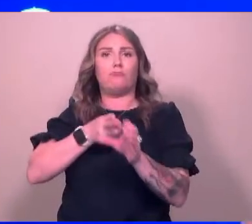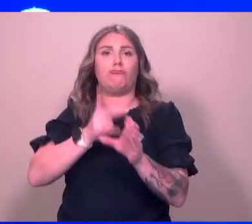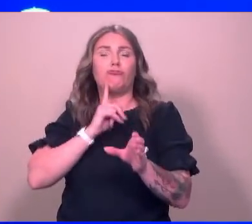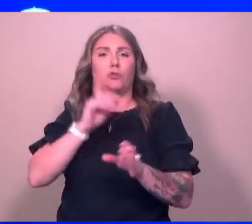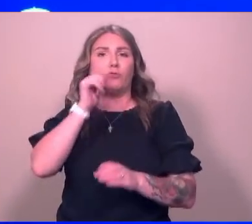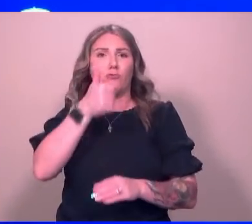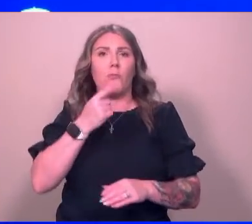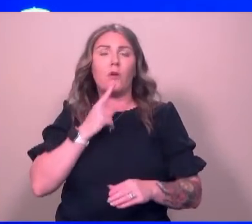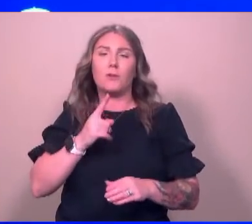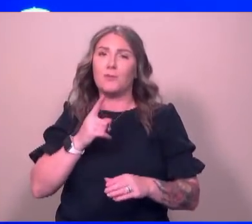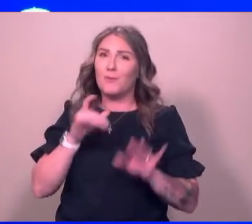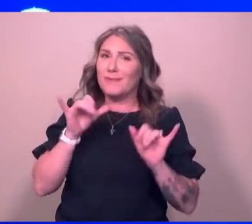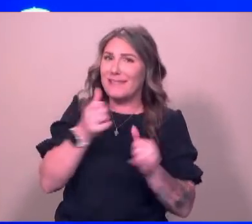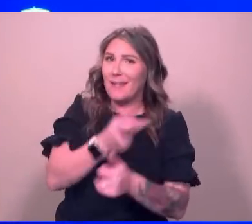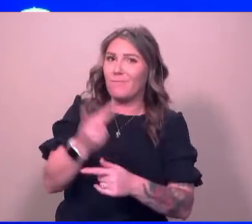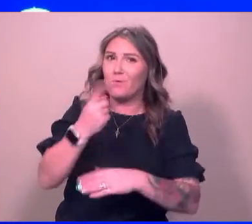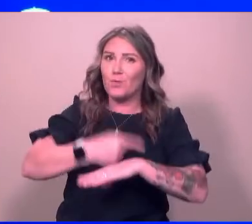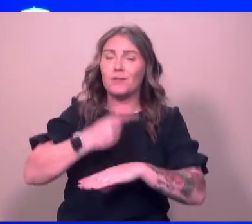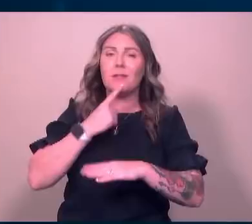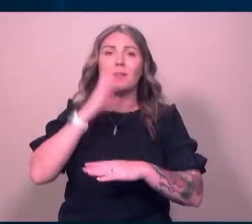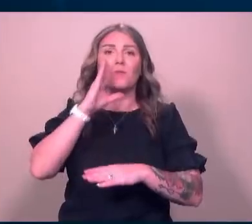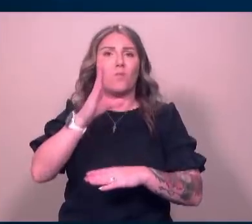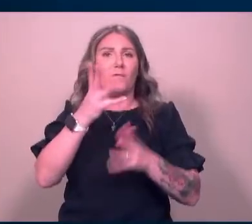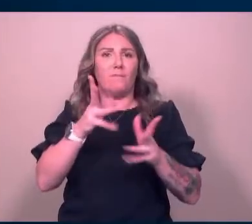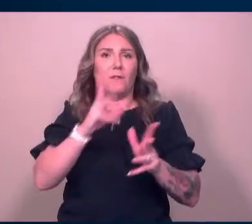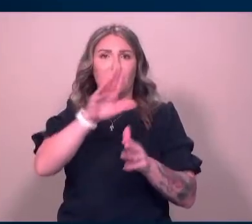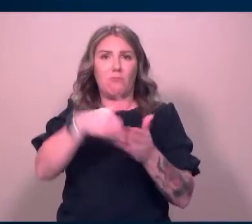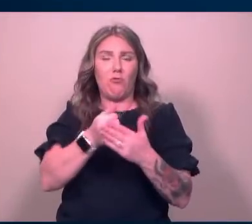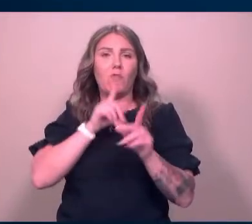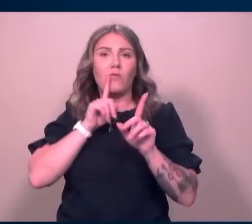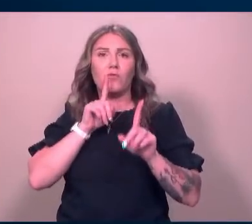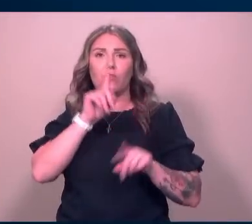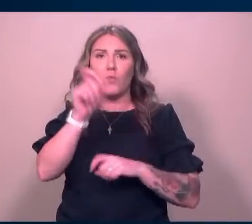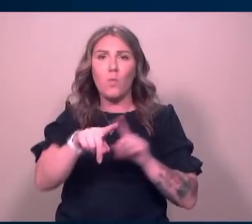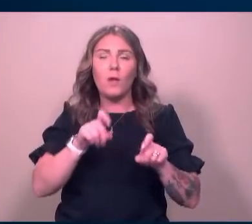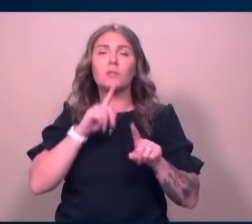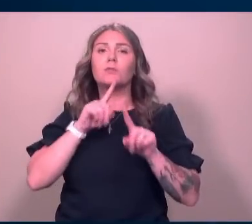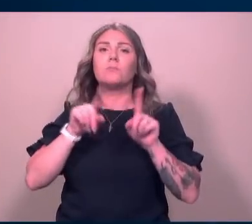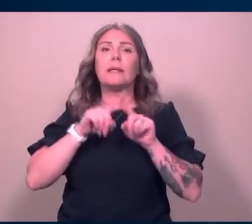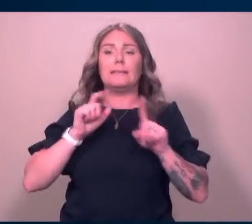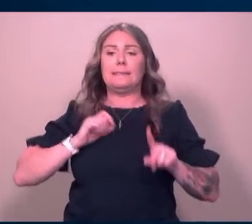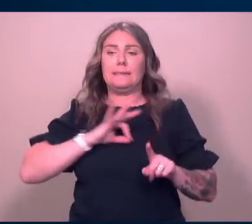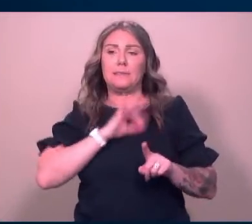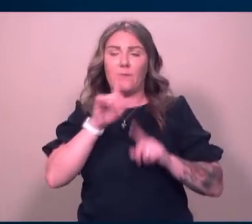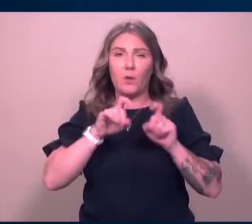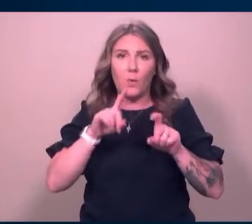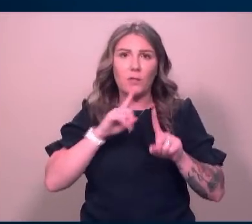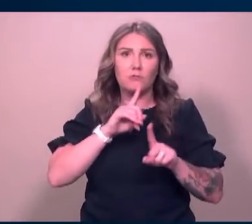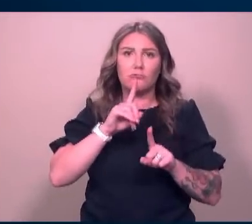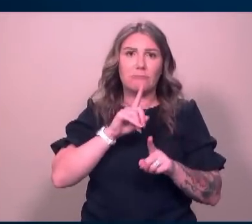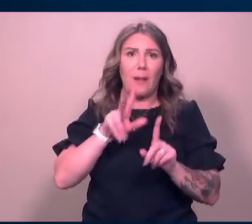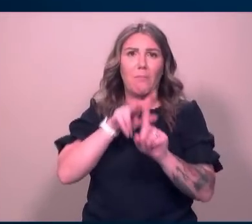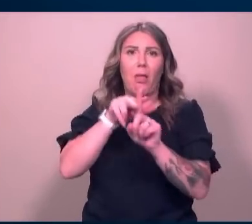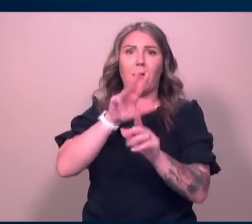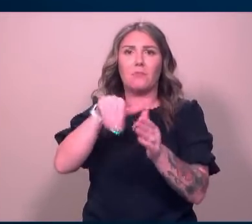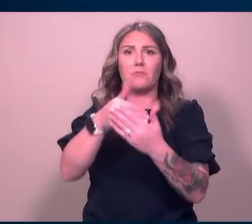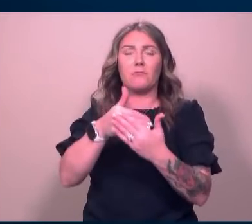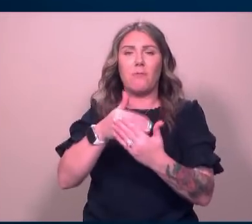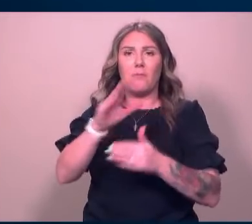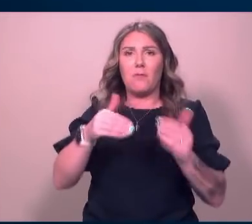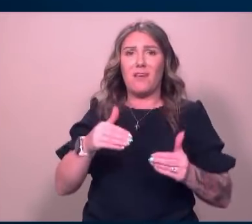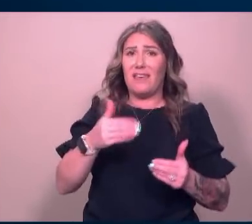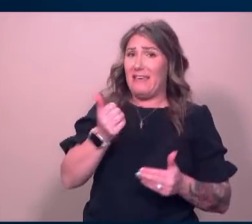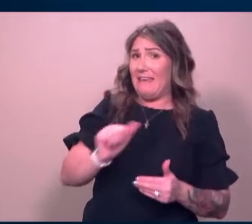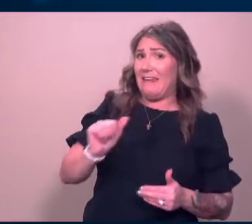us through the next couple of days. We're going to get through all this. But I do want to stick with some staffing questions because I think it applies to all our guests, Dr. Stites. But would any and all of